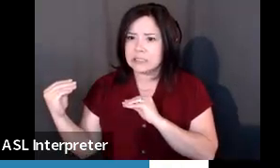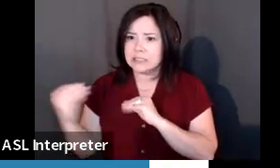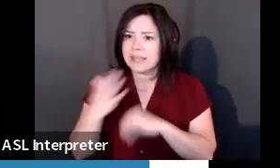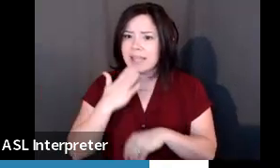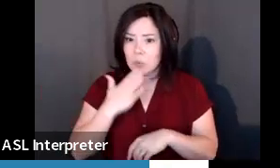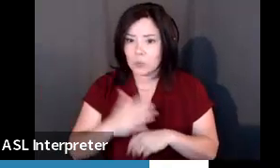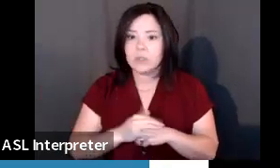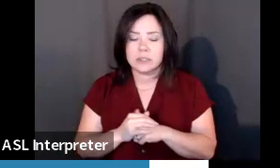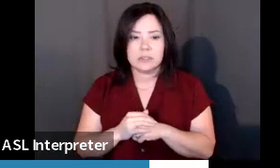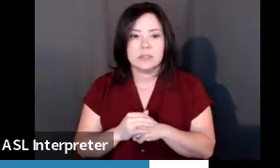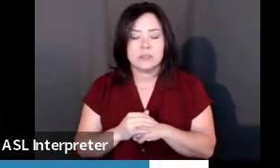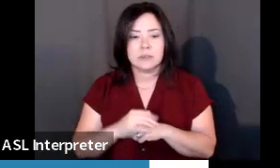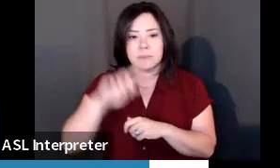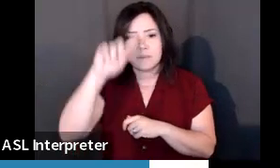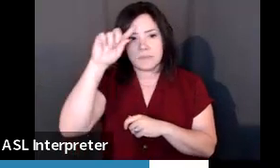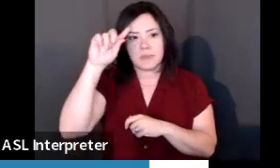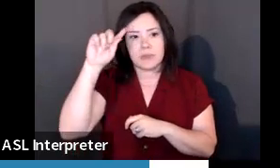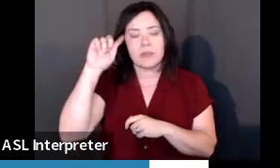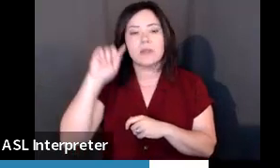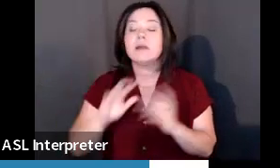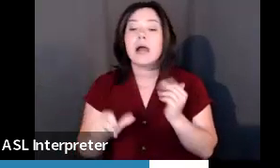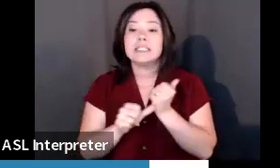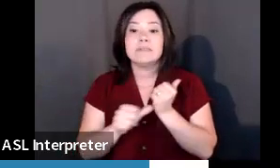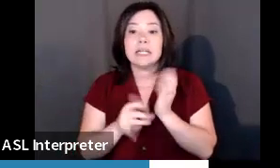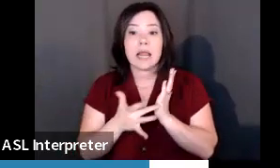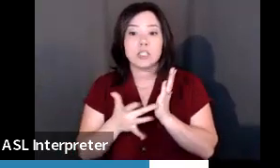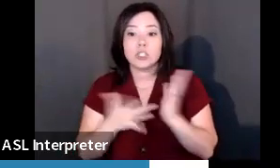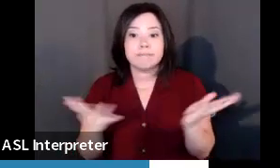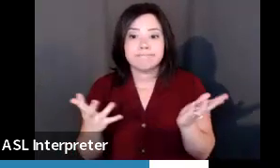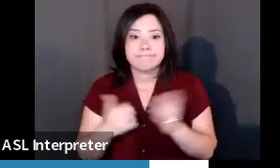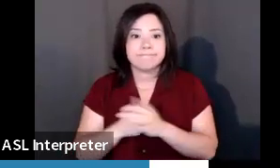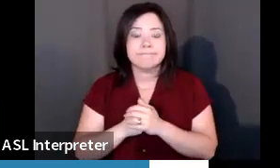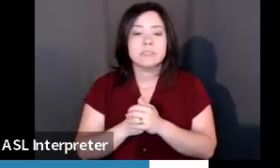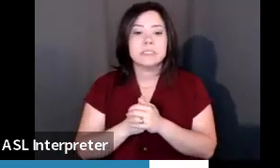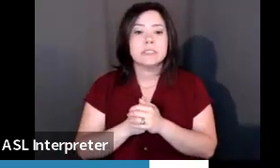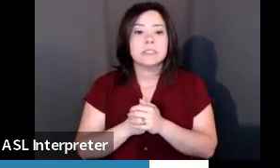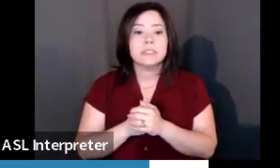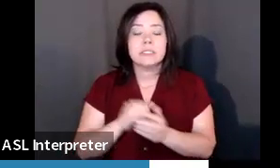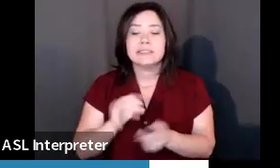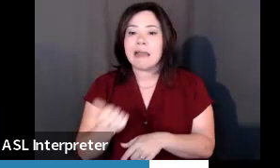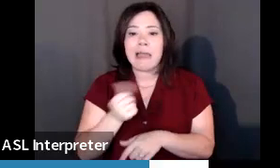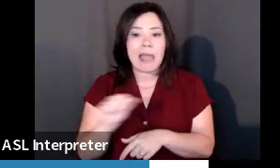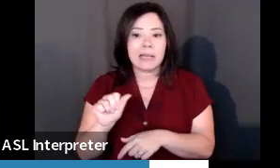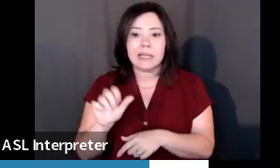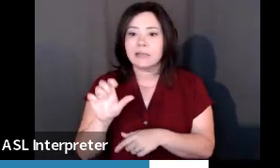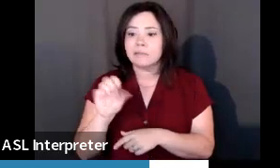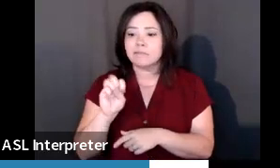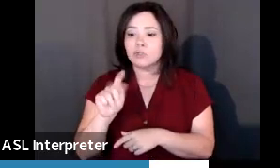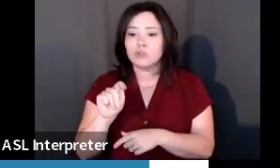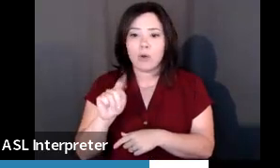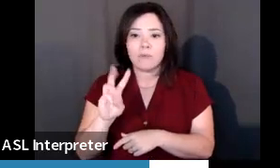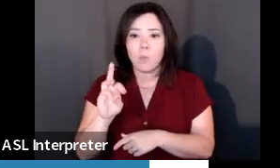Thank you. So what is assistive technology? Assistive technology is any software, piece